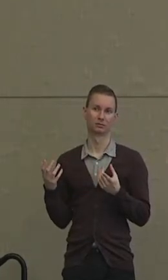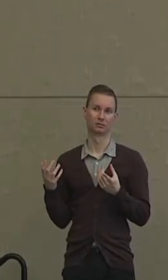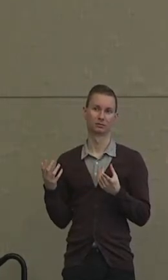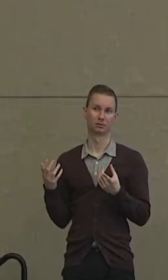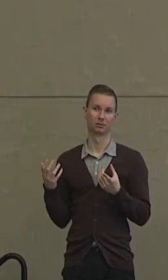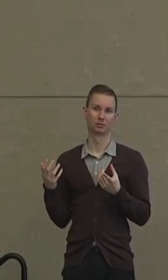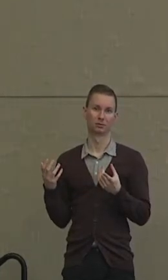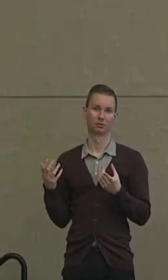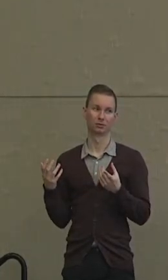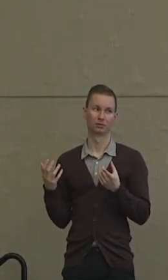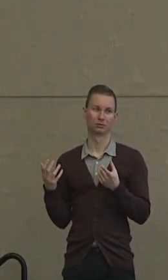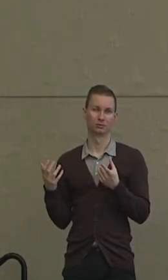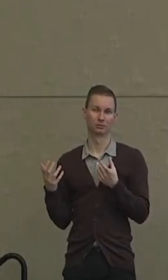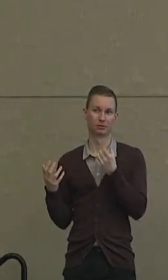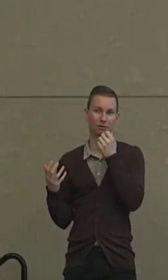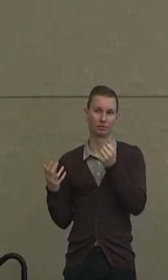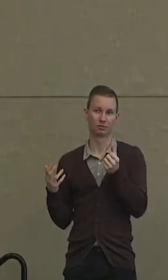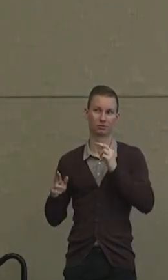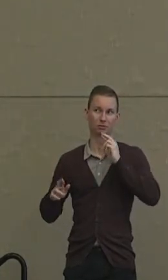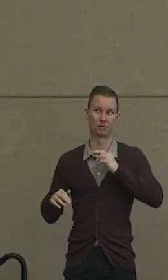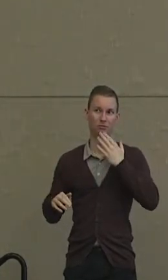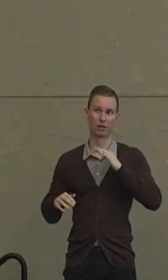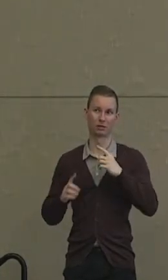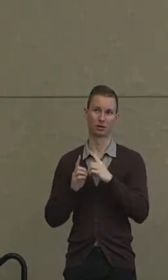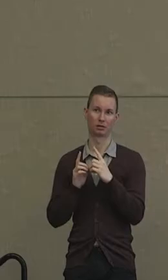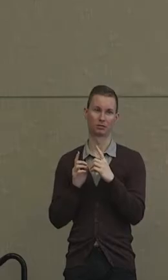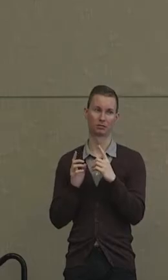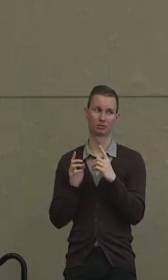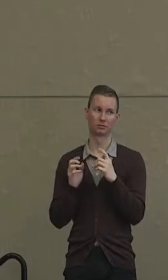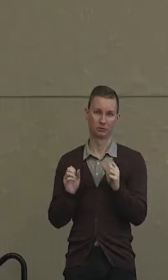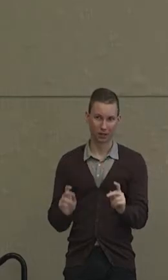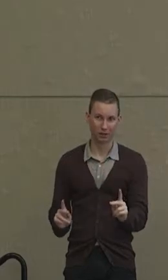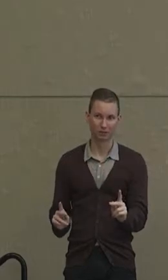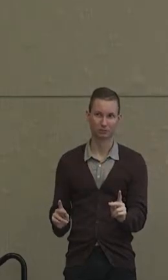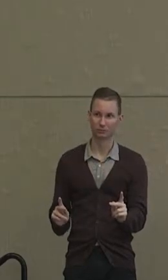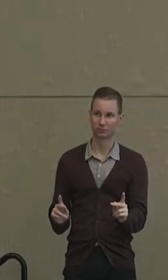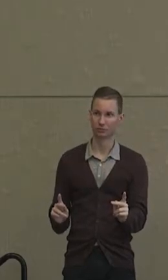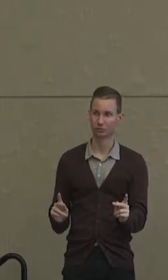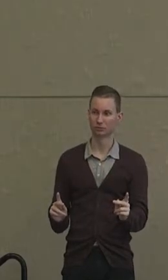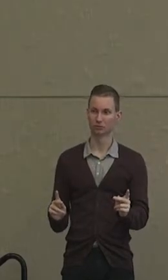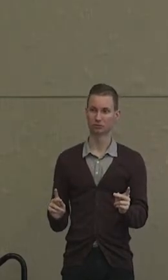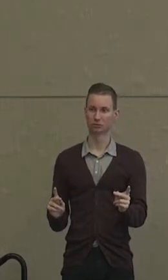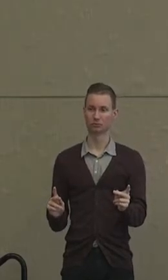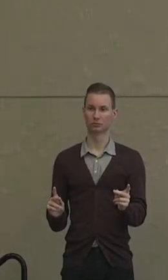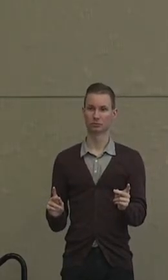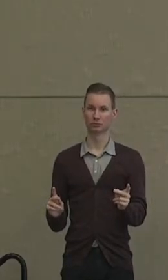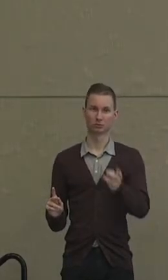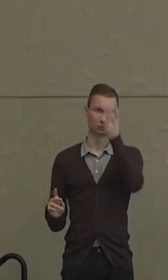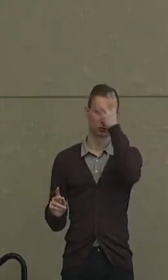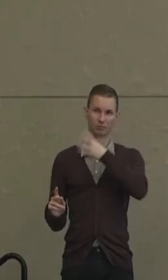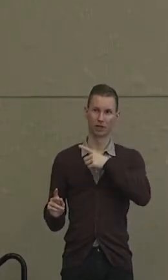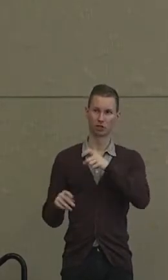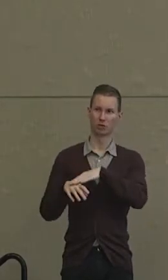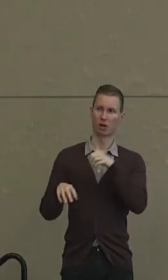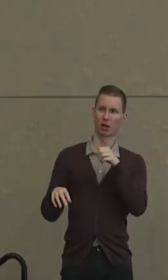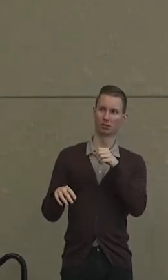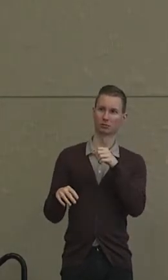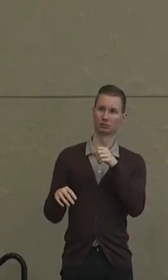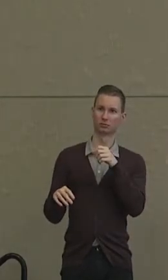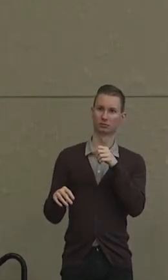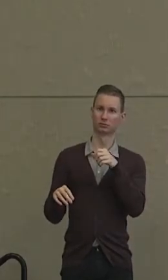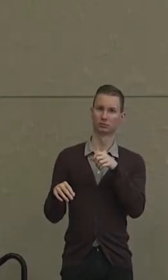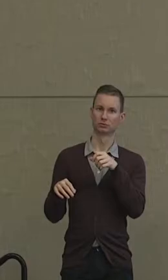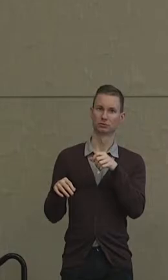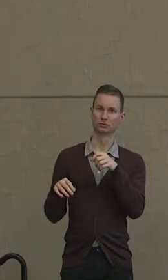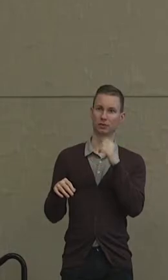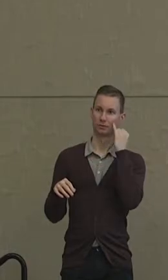she was reporting a bad date, and that's okay, and guys should be called out on their